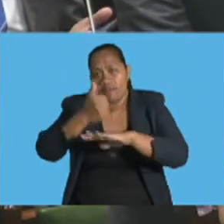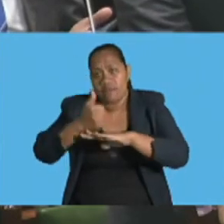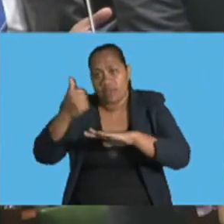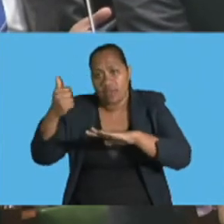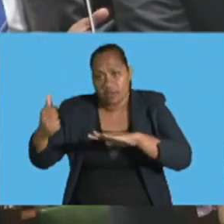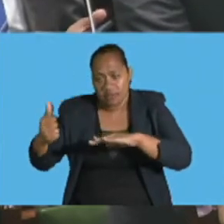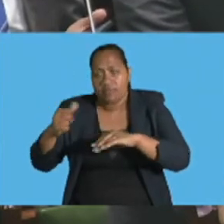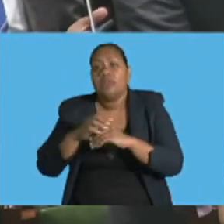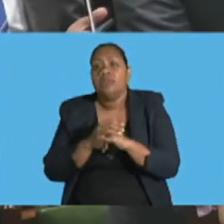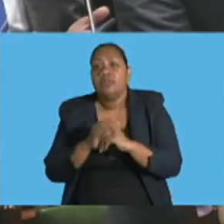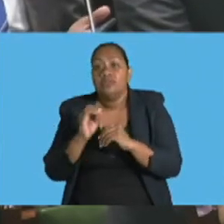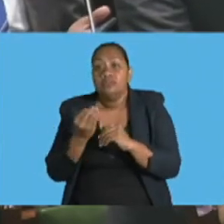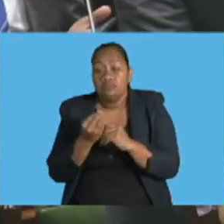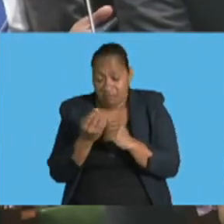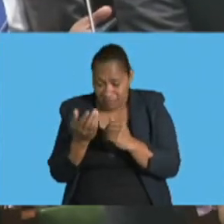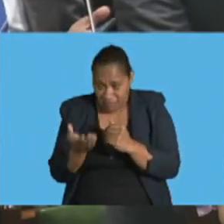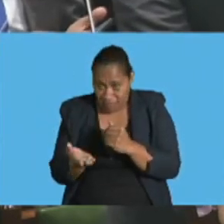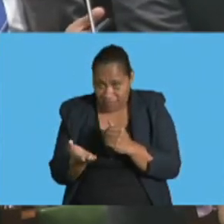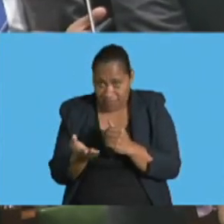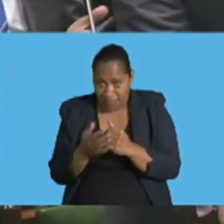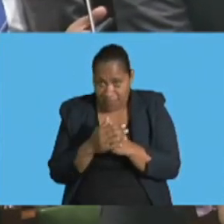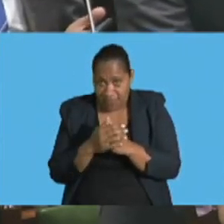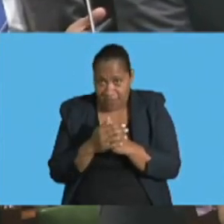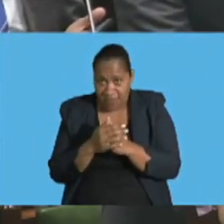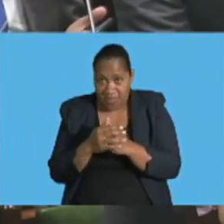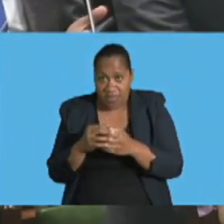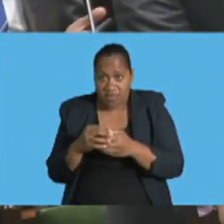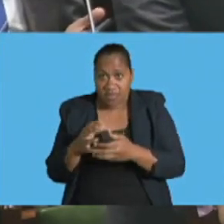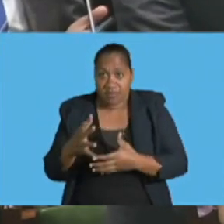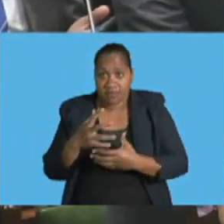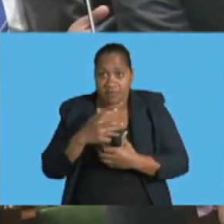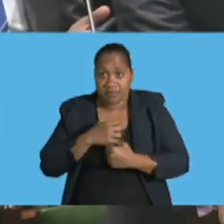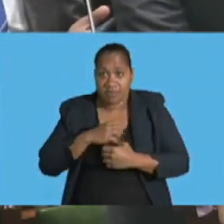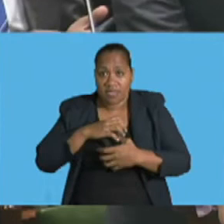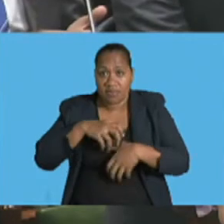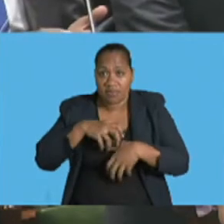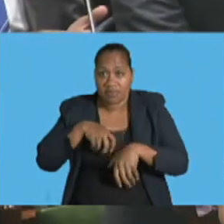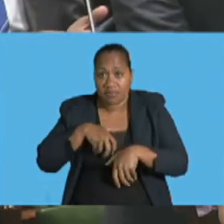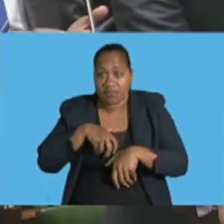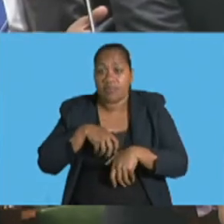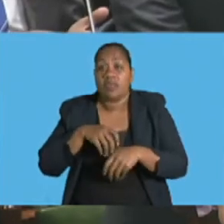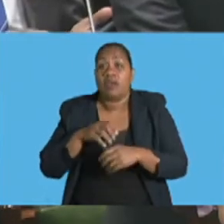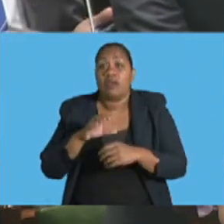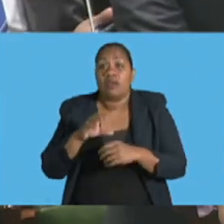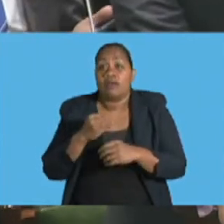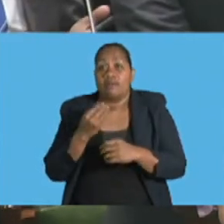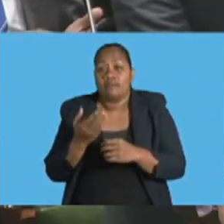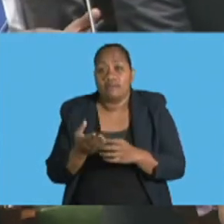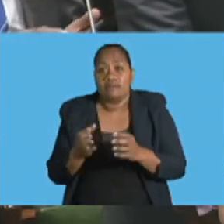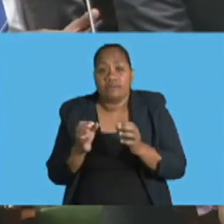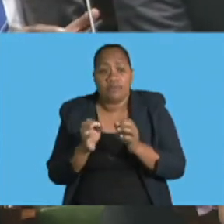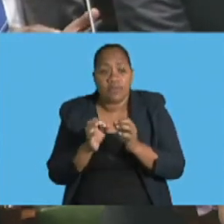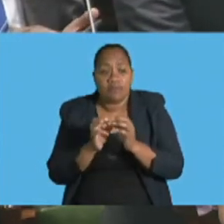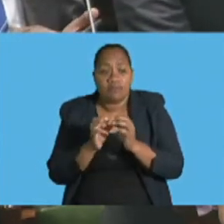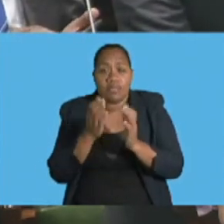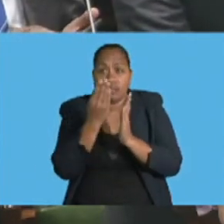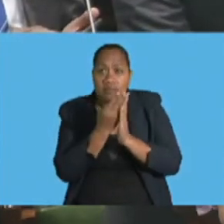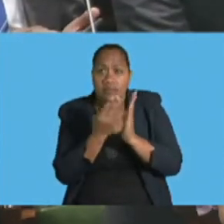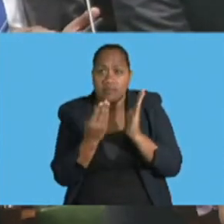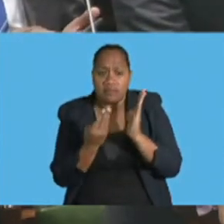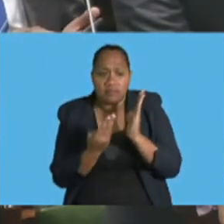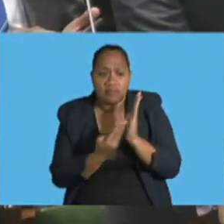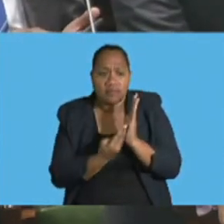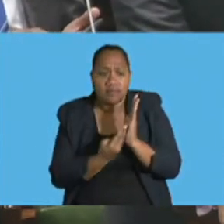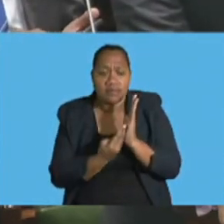in the Global Commission on Adaptation that is chaired by Ban Ki-moon, the former UN Secretary-General, and co-chaired by Bill Gates and the CEO of World Bank.